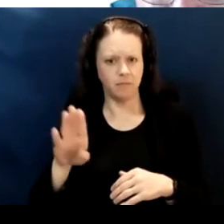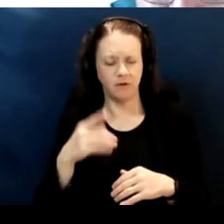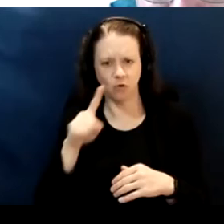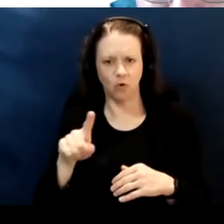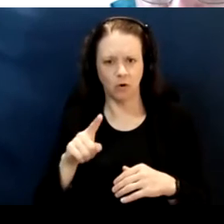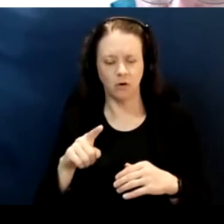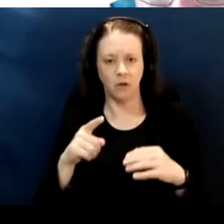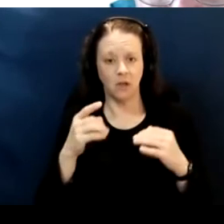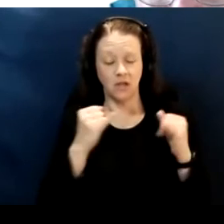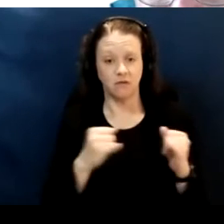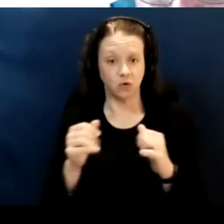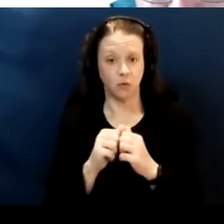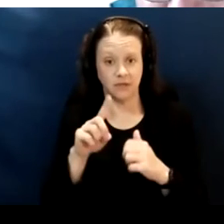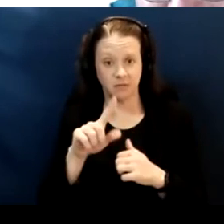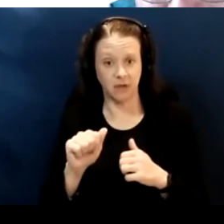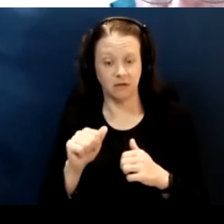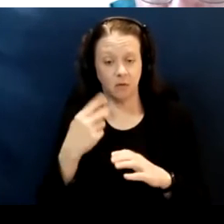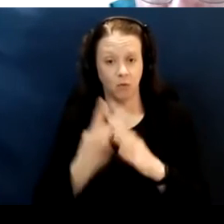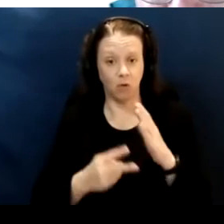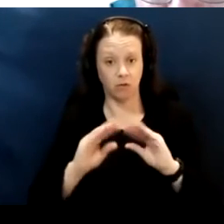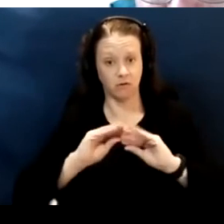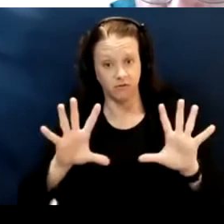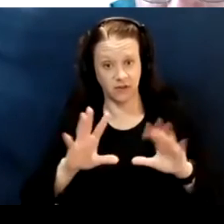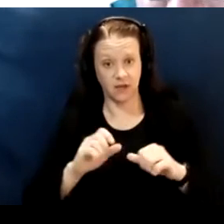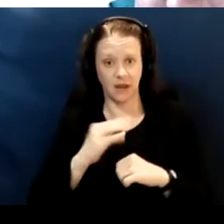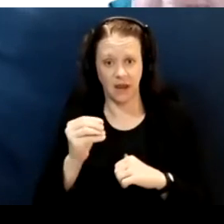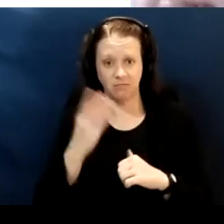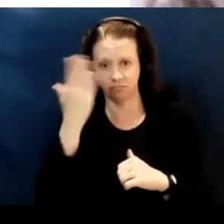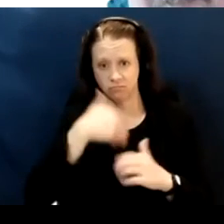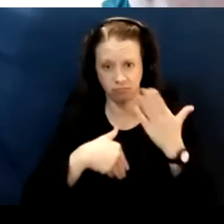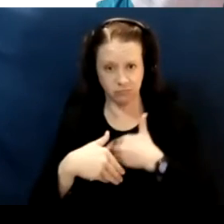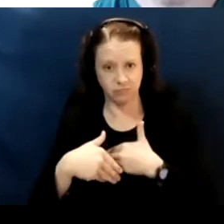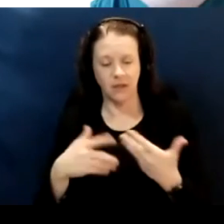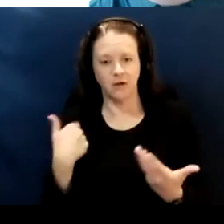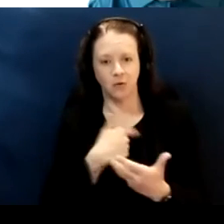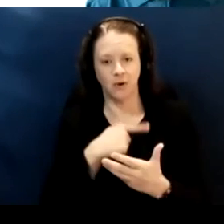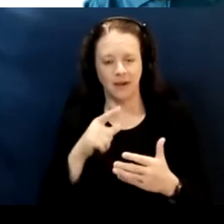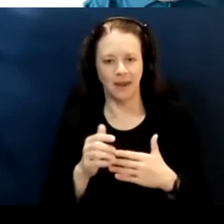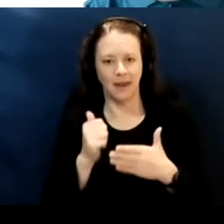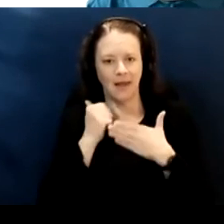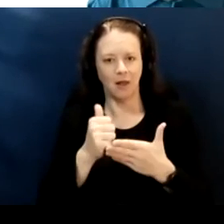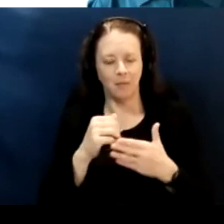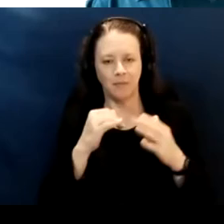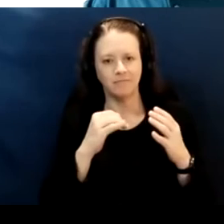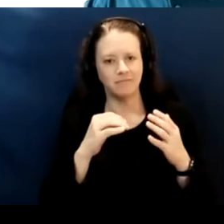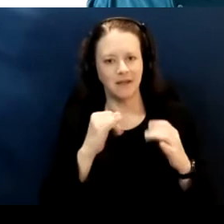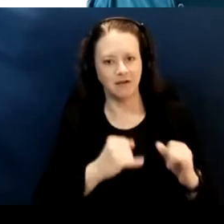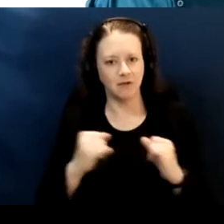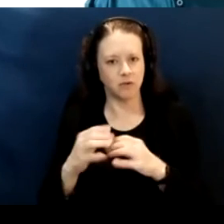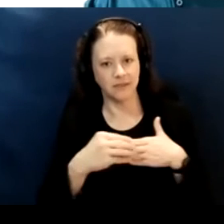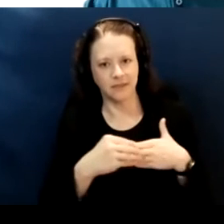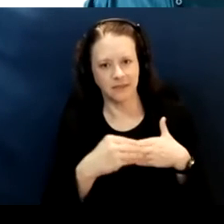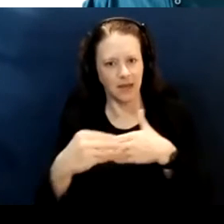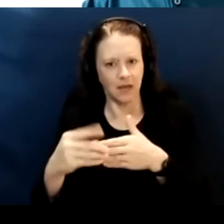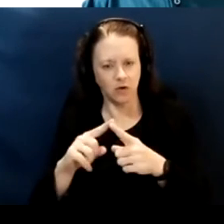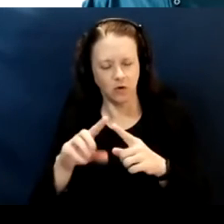and unseen. We help individuals get guided. So we need to educate ourselves and figure out who is getting this